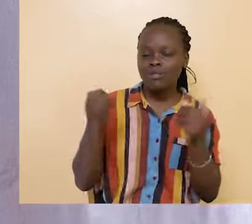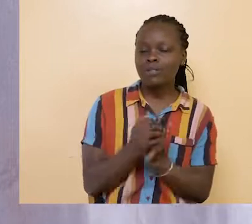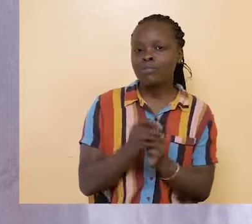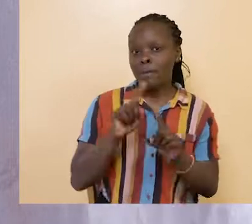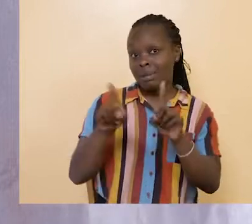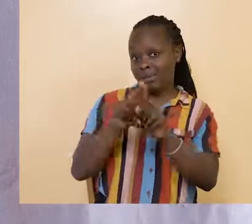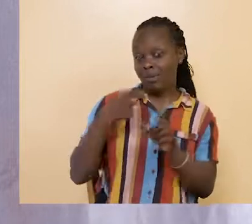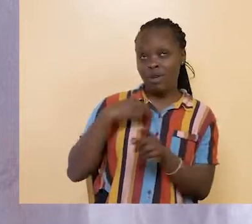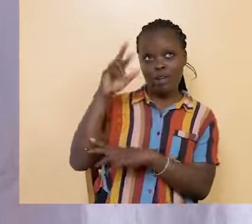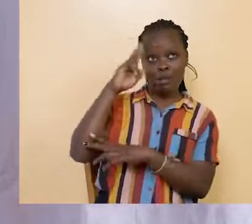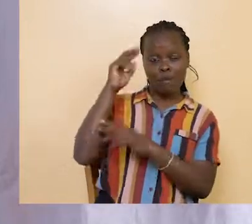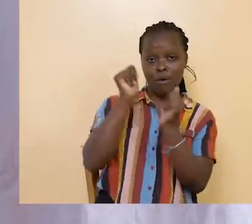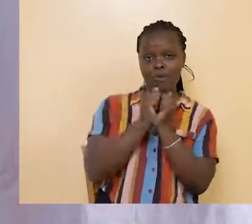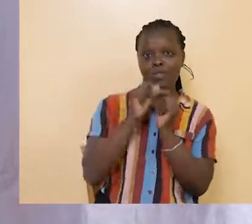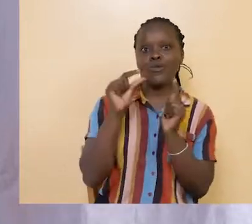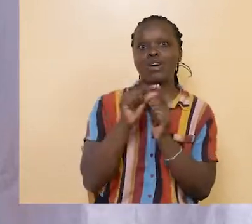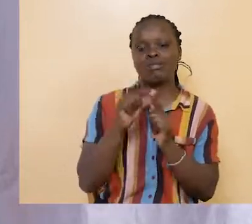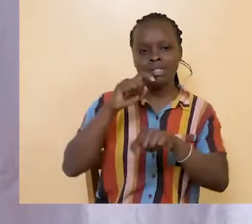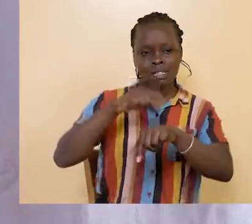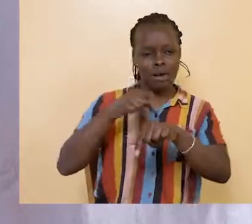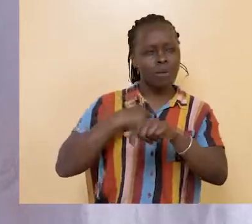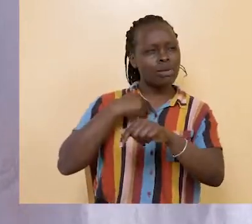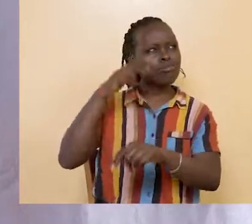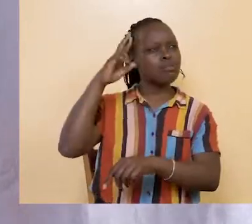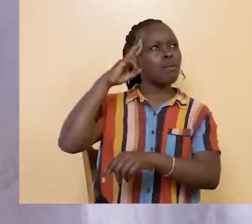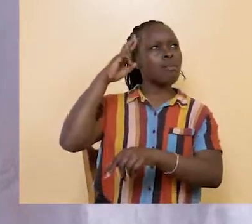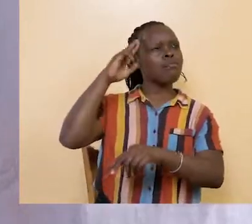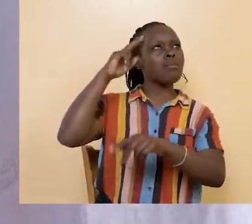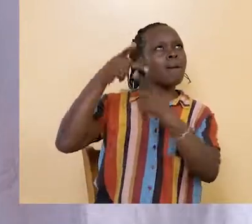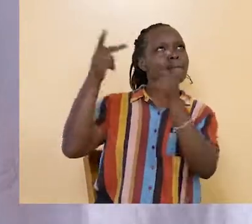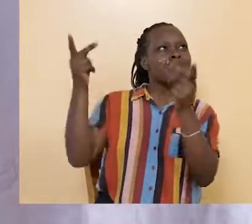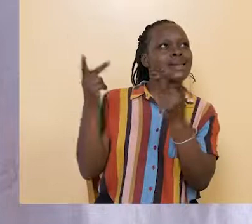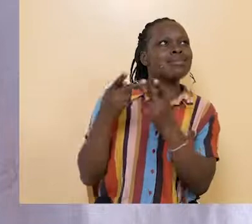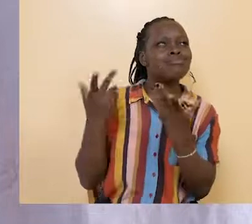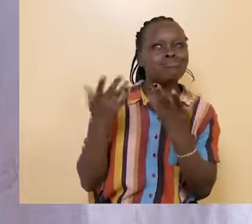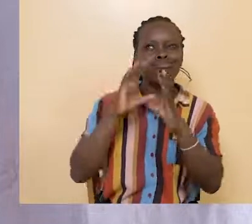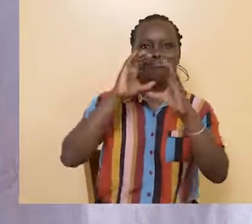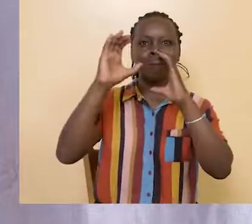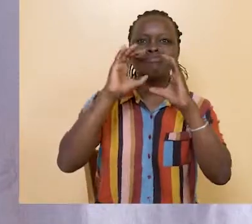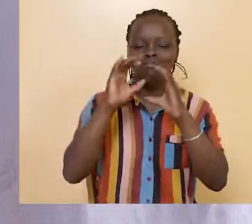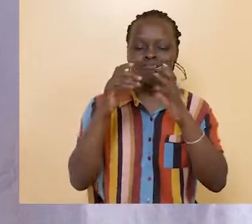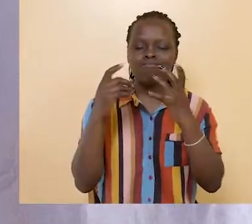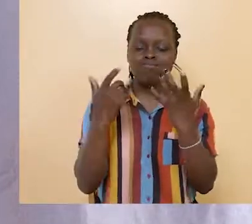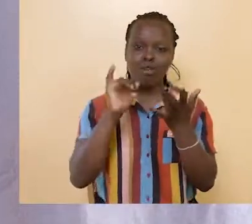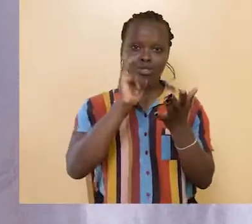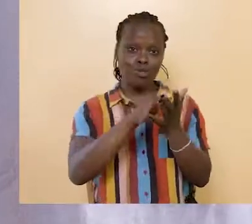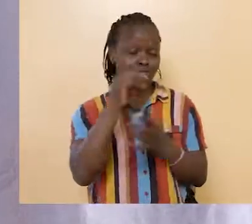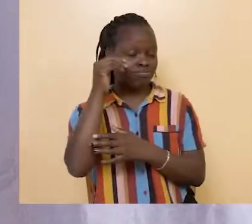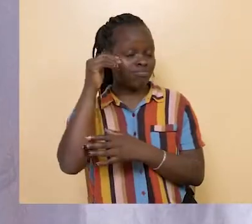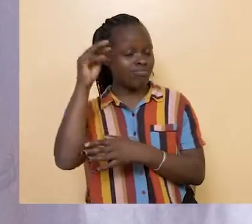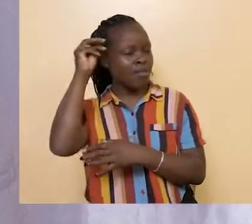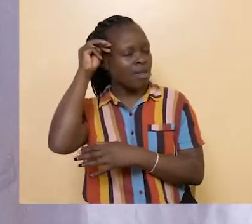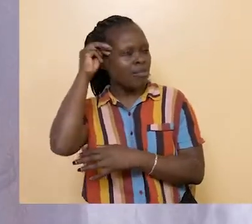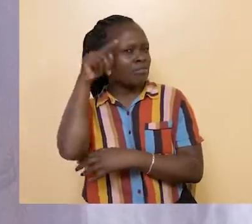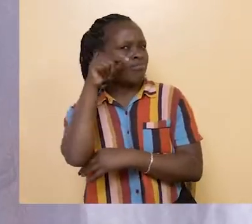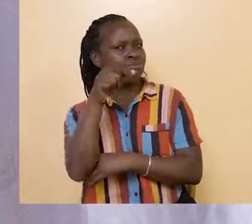also remember with words. When we have memories of places we've been, conversations we've had, those memories